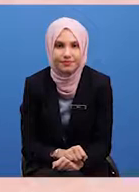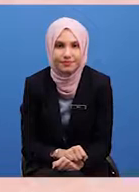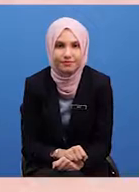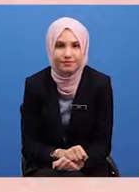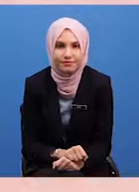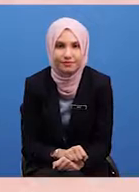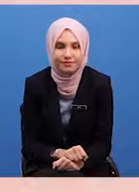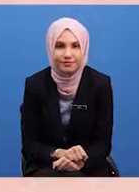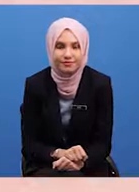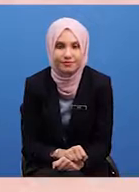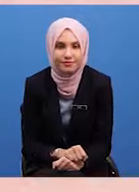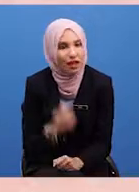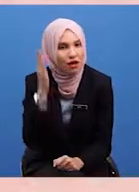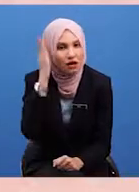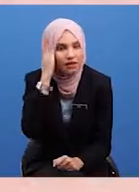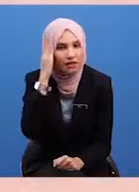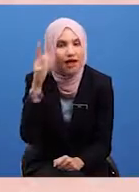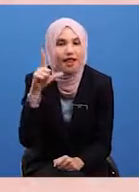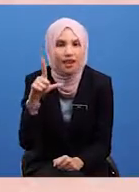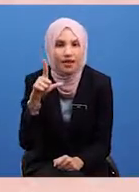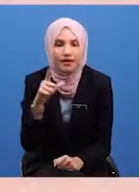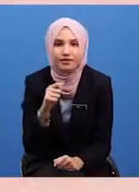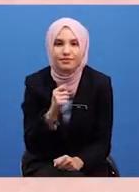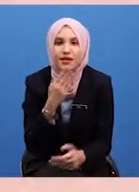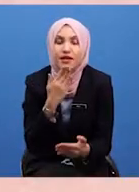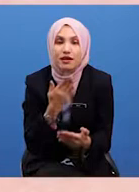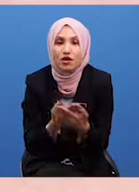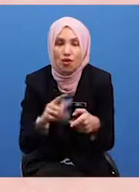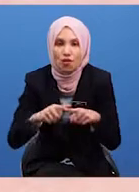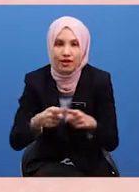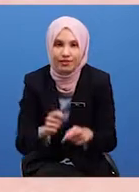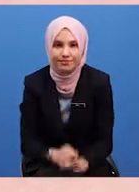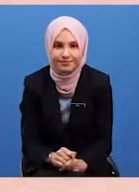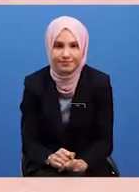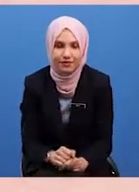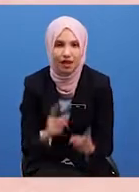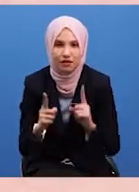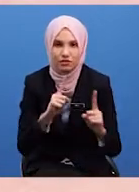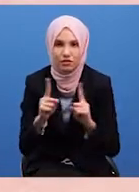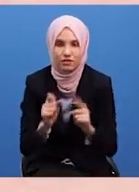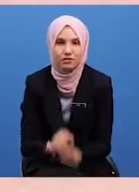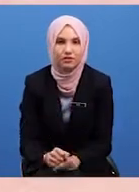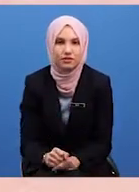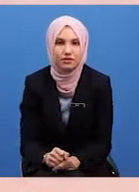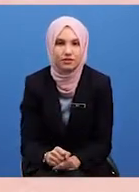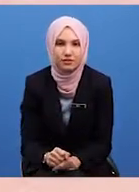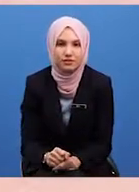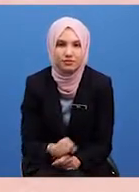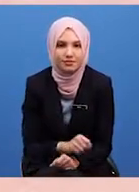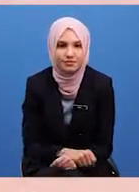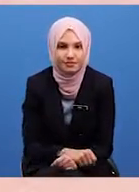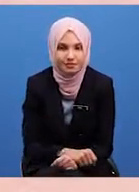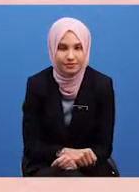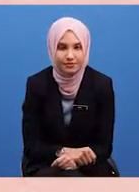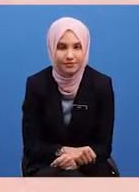We also know that Lin is a good friend. She debates whether she should report Joff